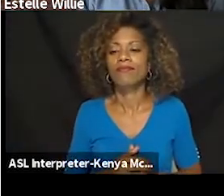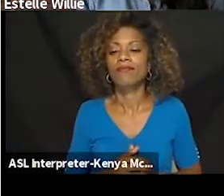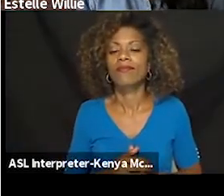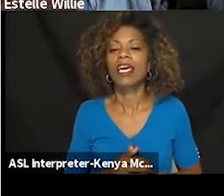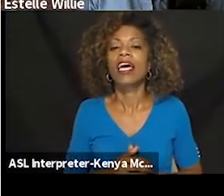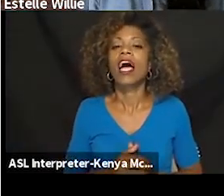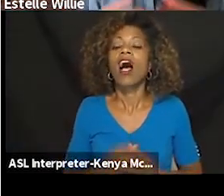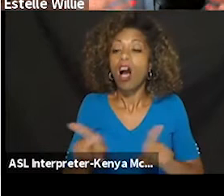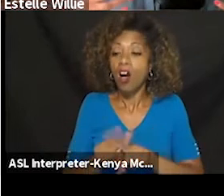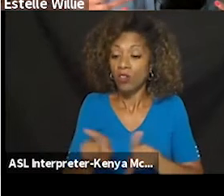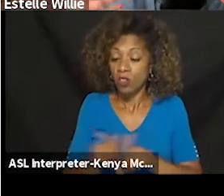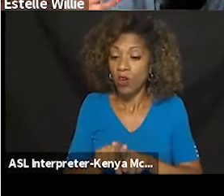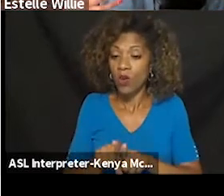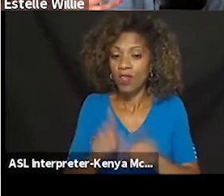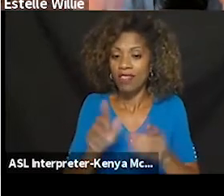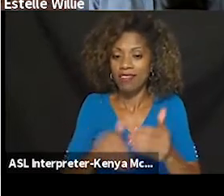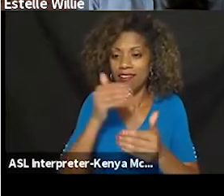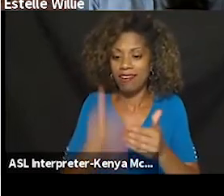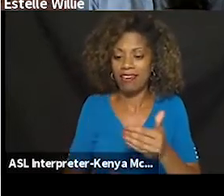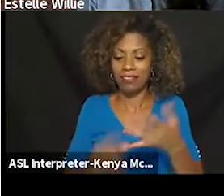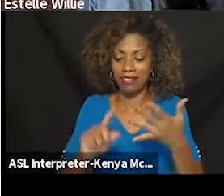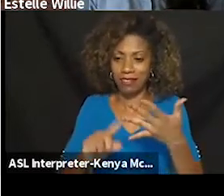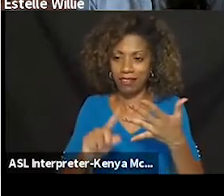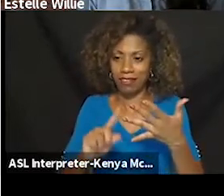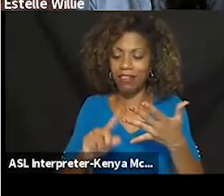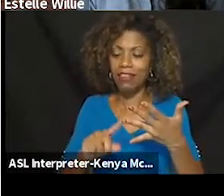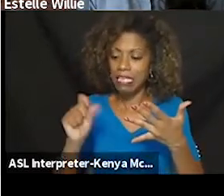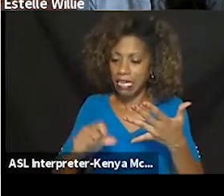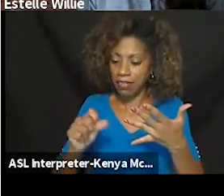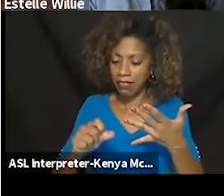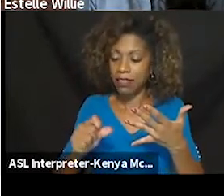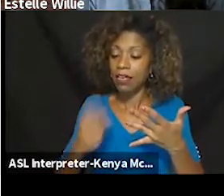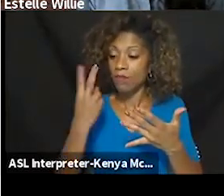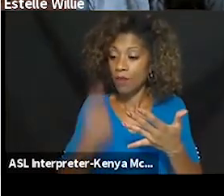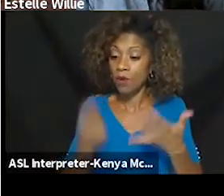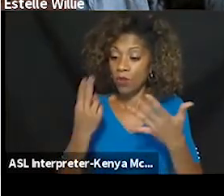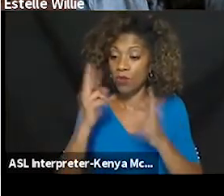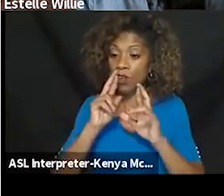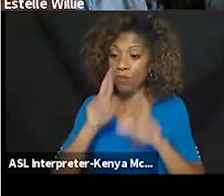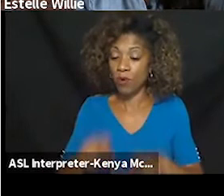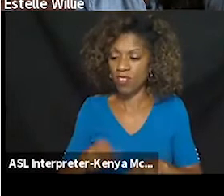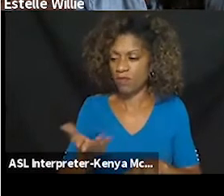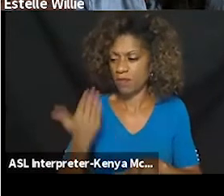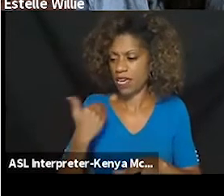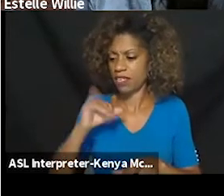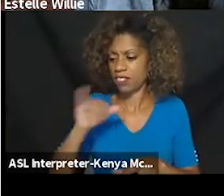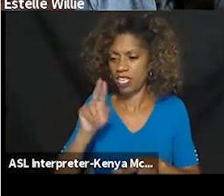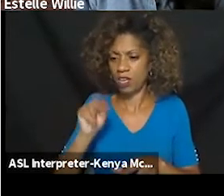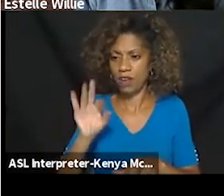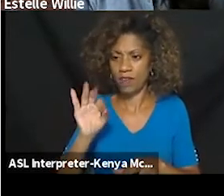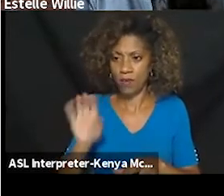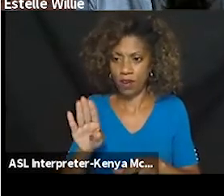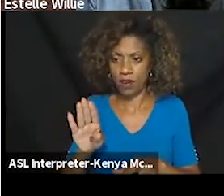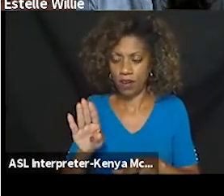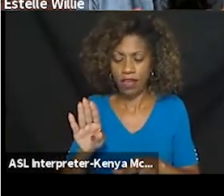with. So, you know, those two reports that we put out in January, February timeframe, I'm forgetting the